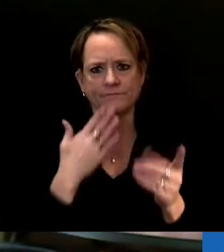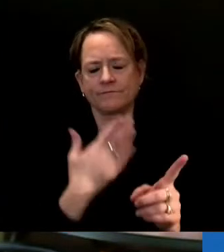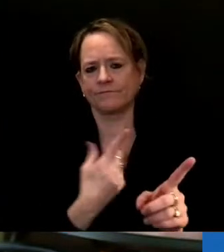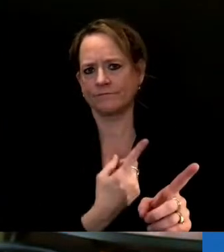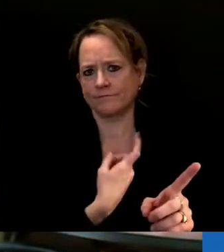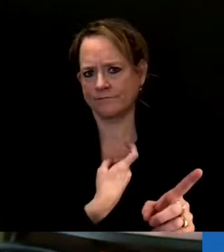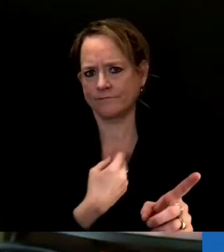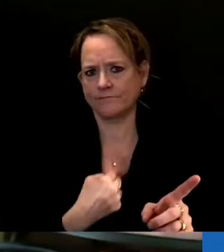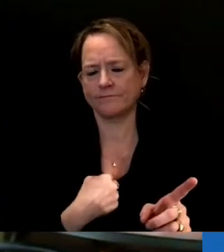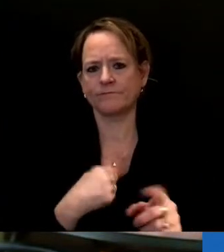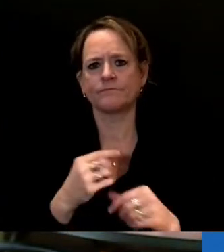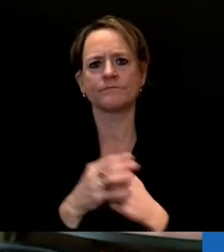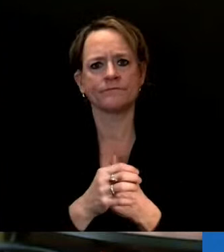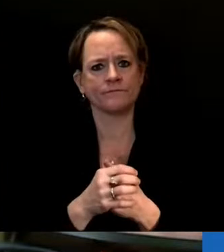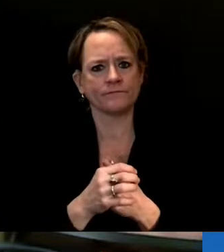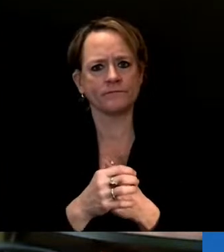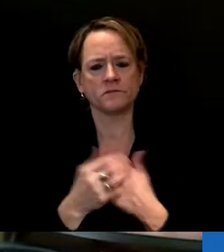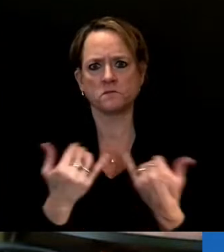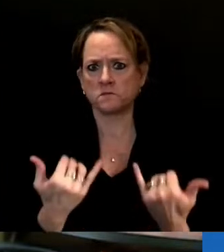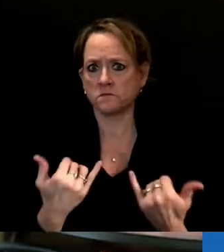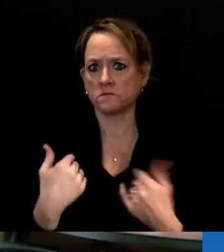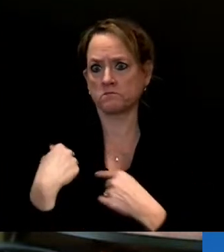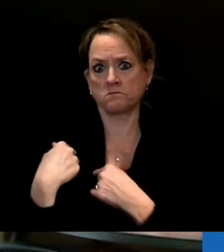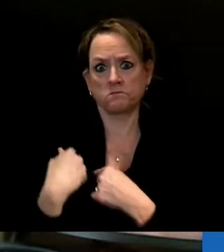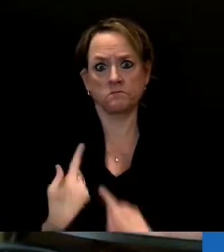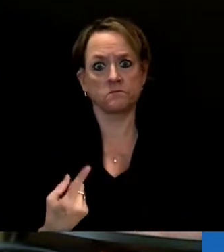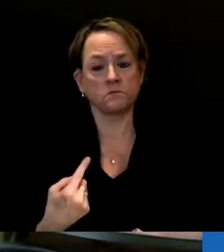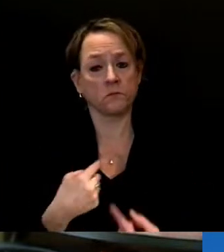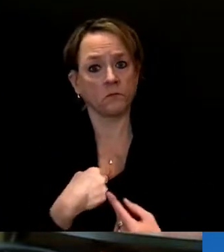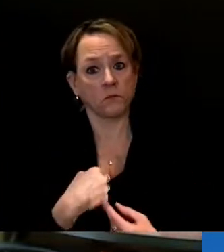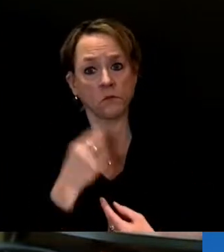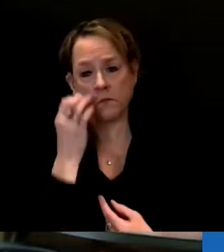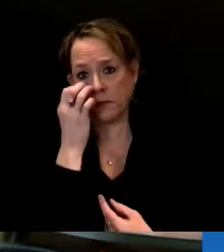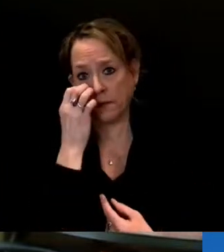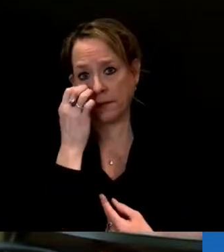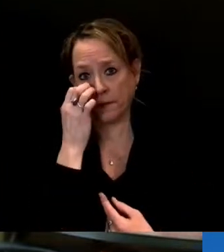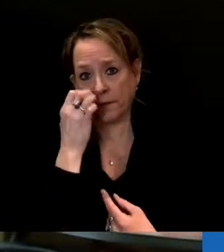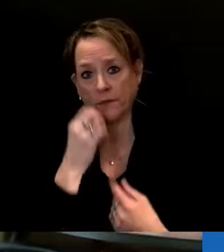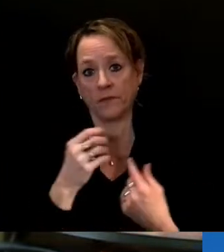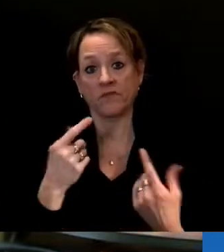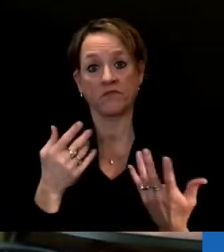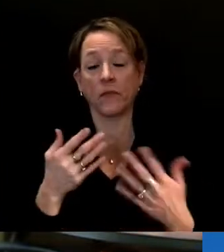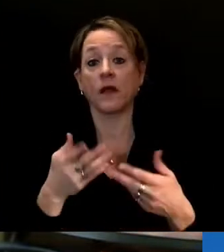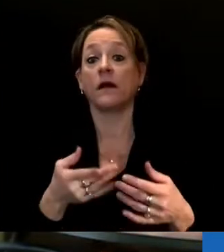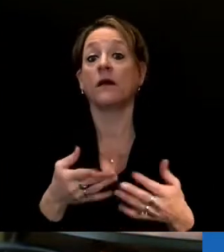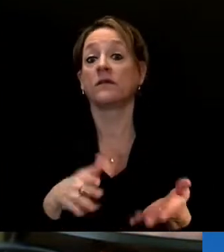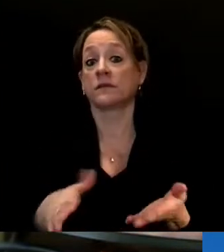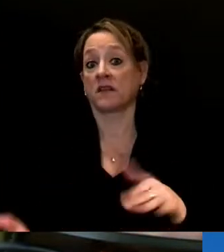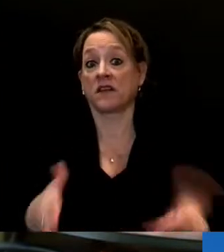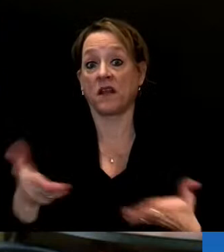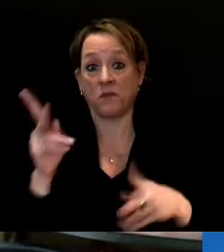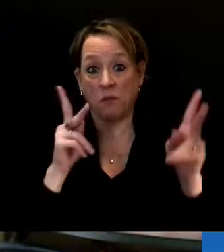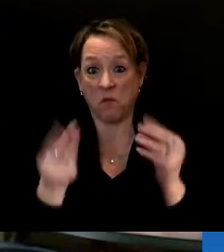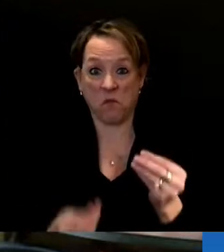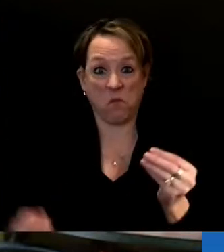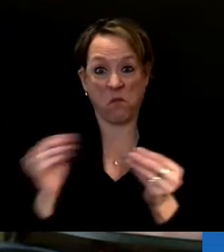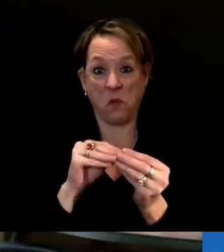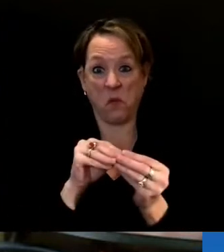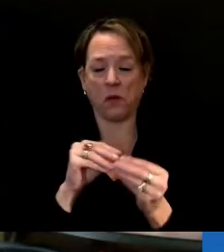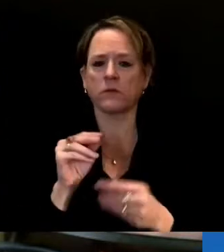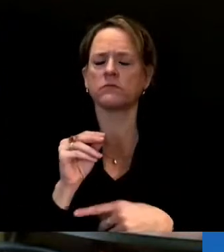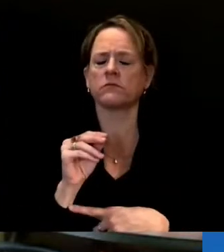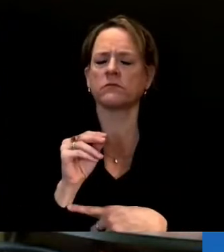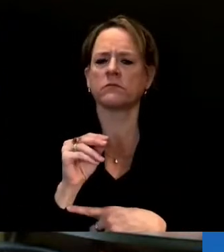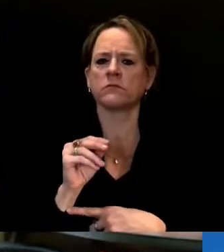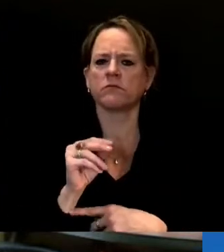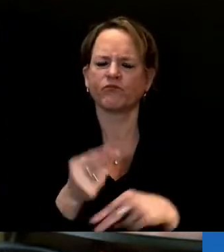not seen a dramatic increase, thankfully, in deaths. Unfortunately, we are seeing a consistent day over